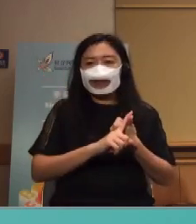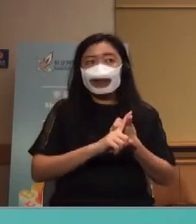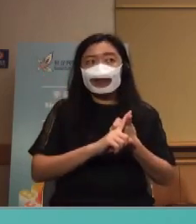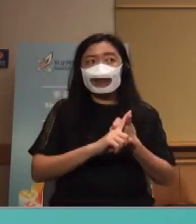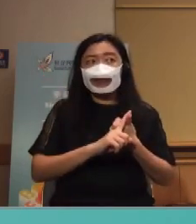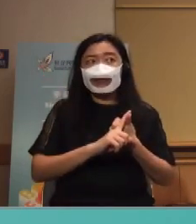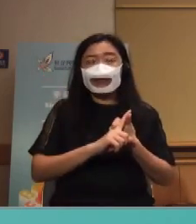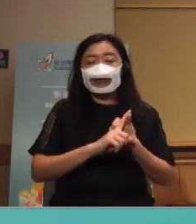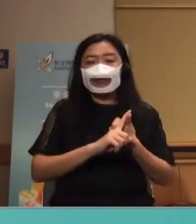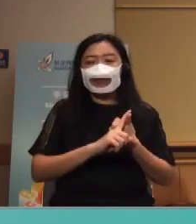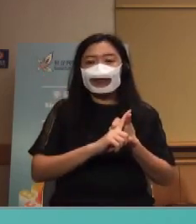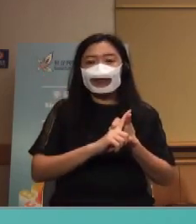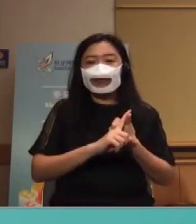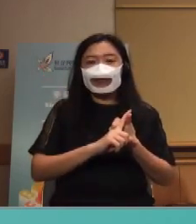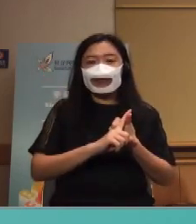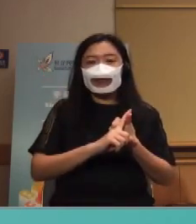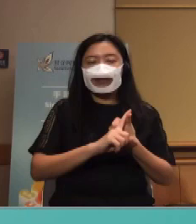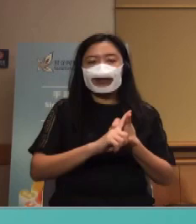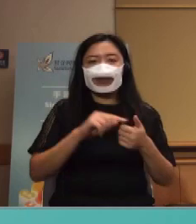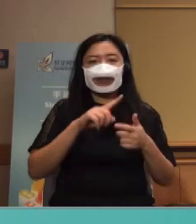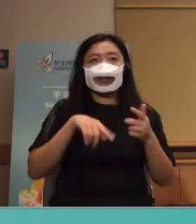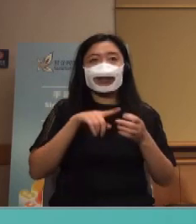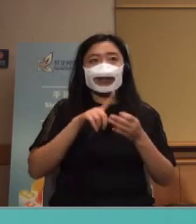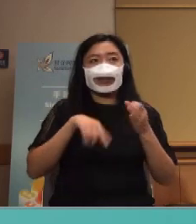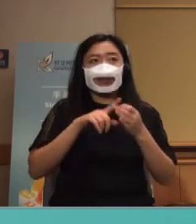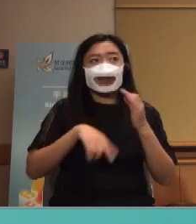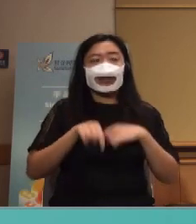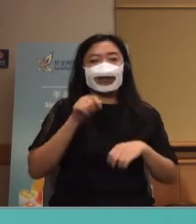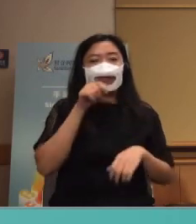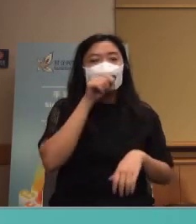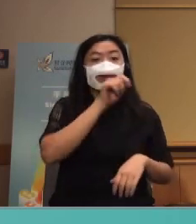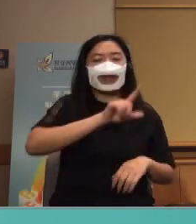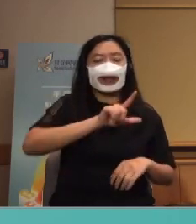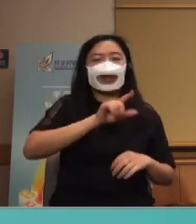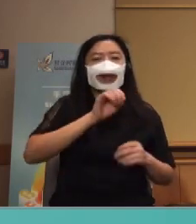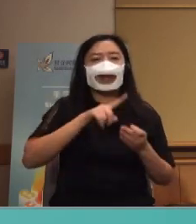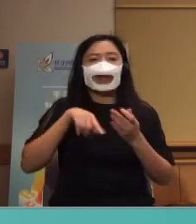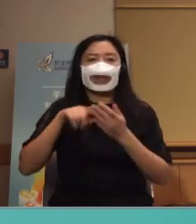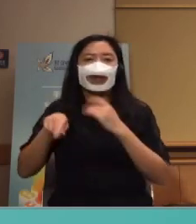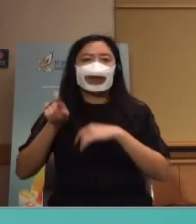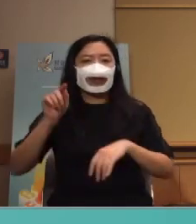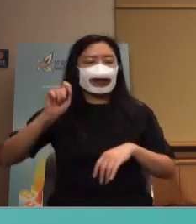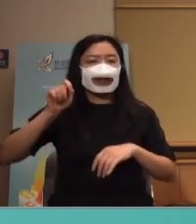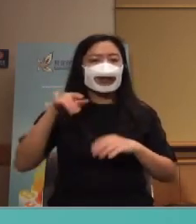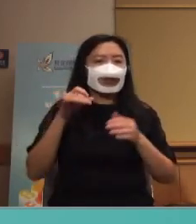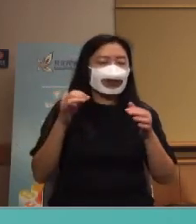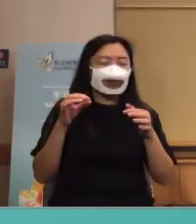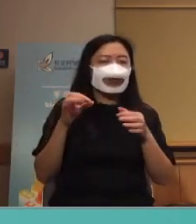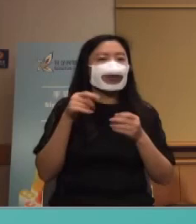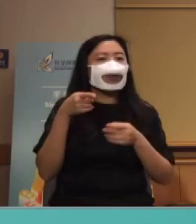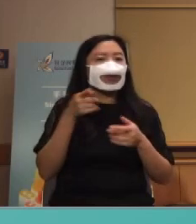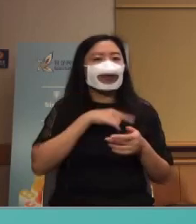Tamir, to share how we can use NFTs in the new wallet that you're building. Thank